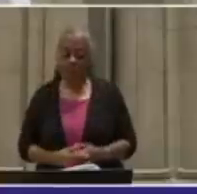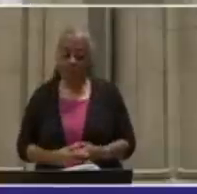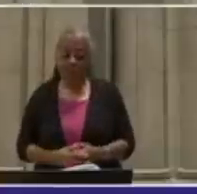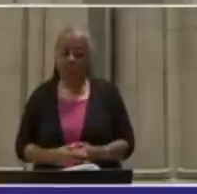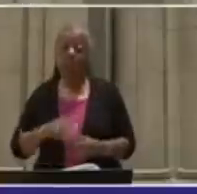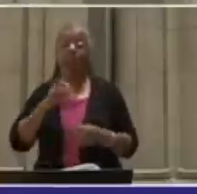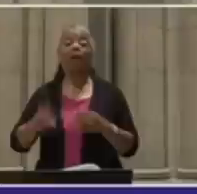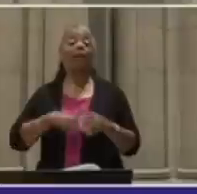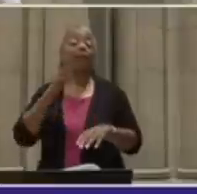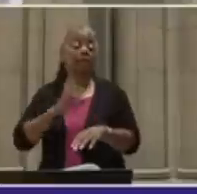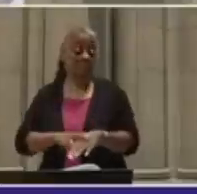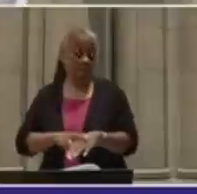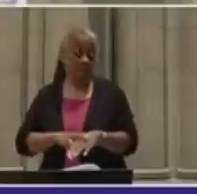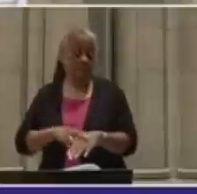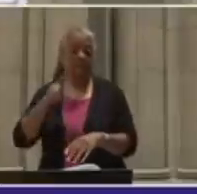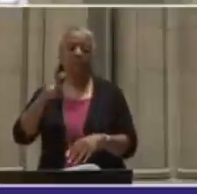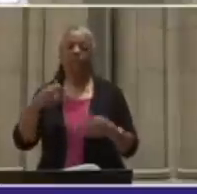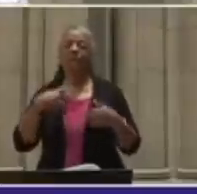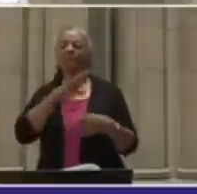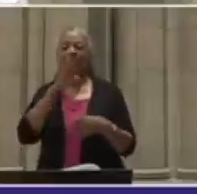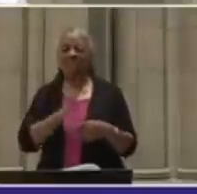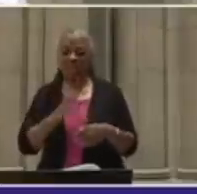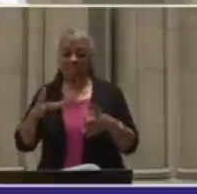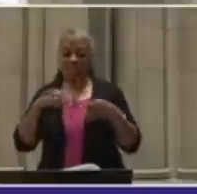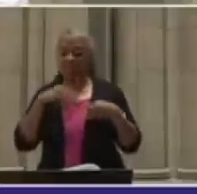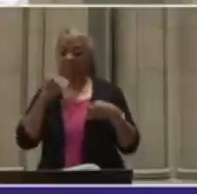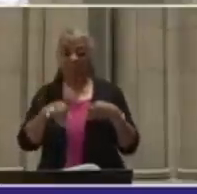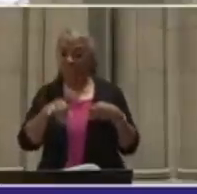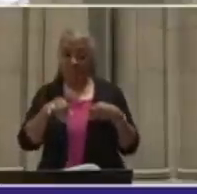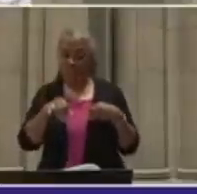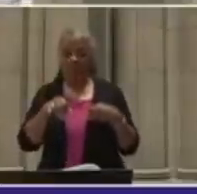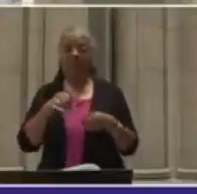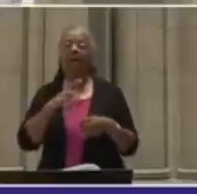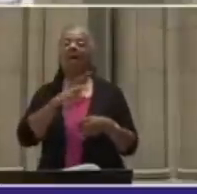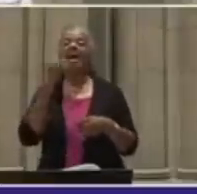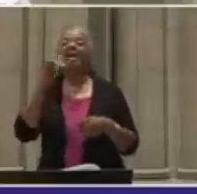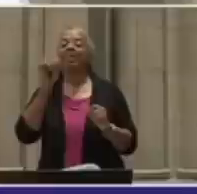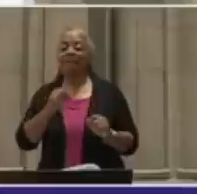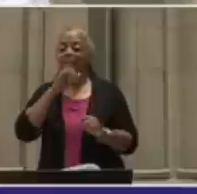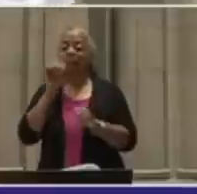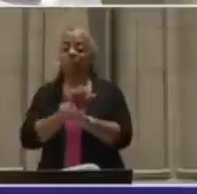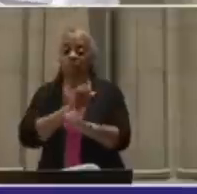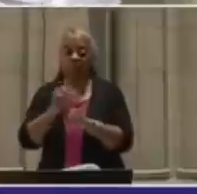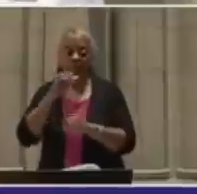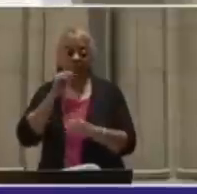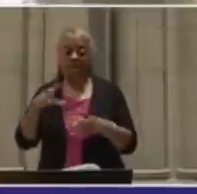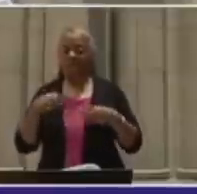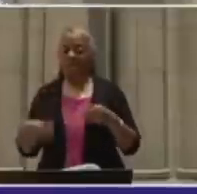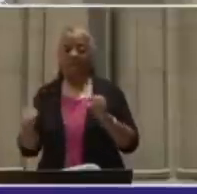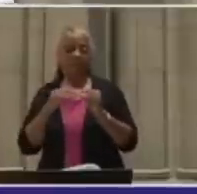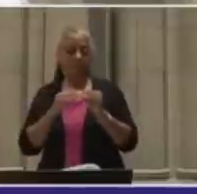The nation should have never accepted it and can surely not accept it